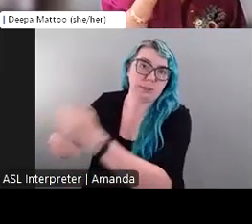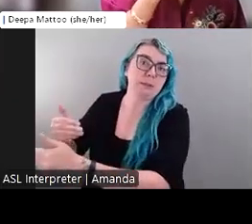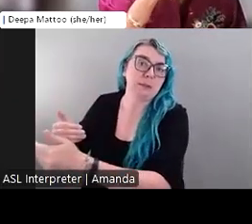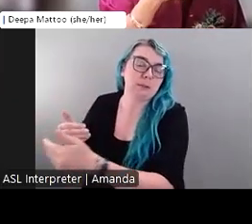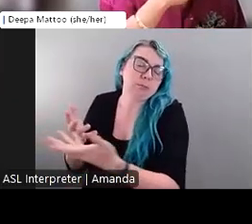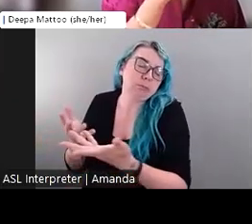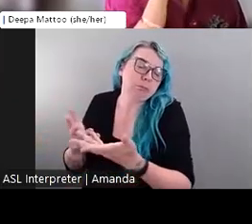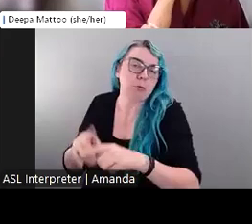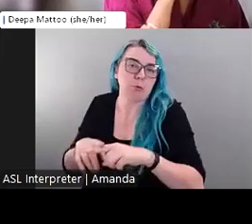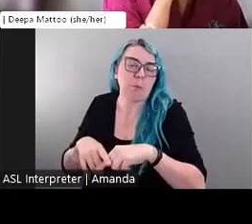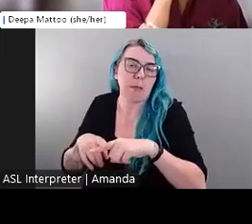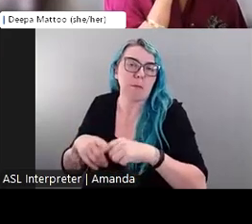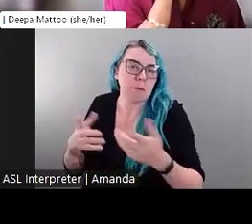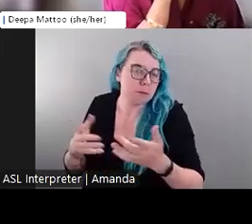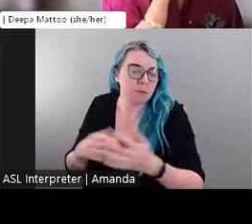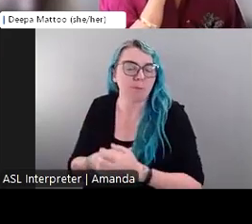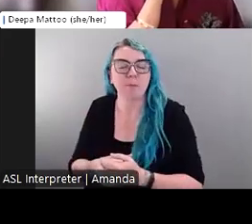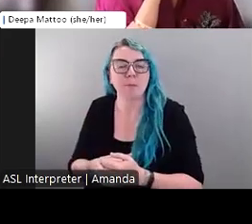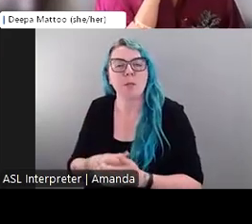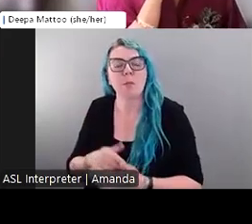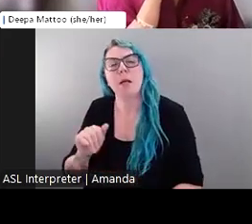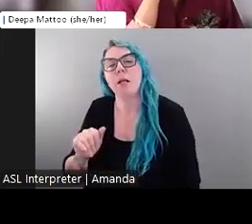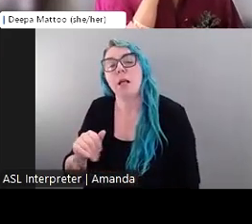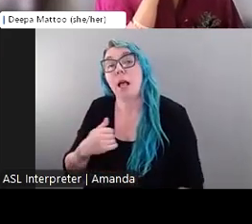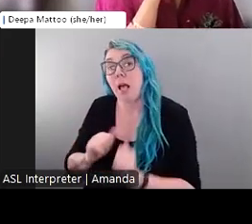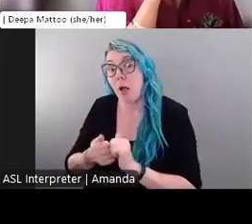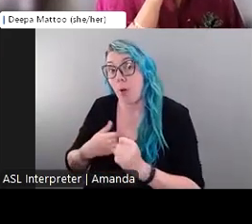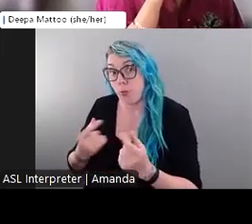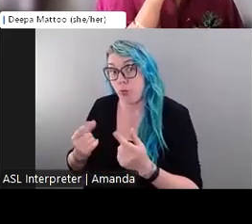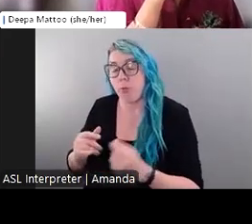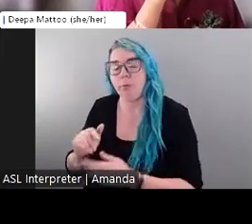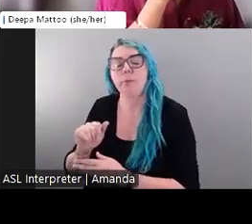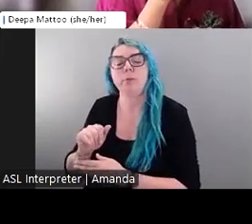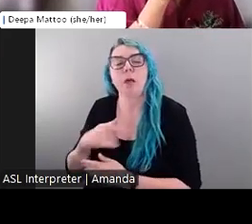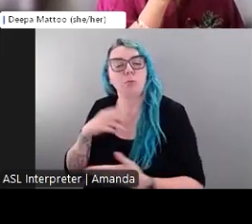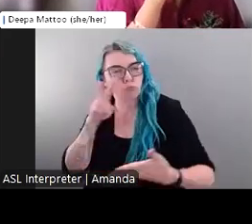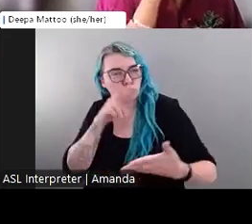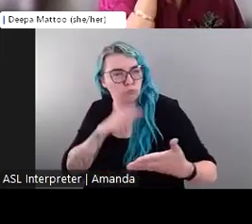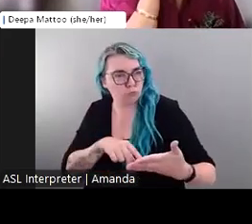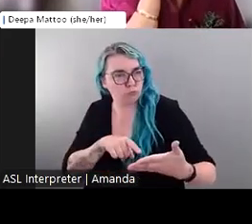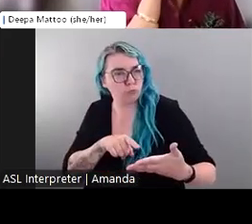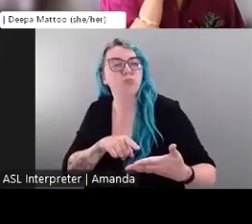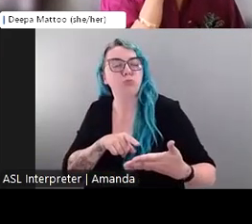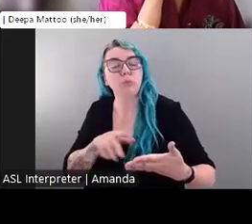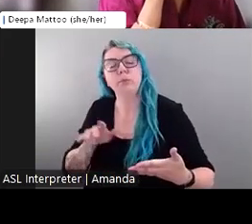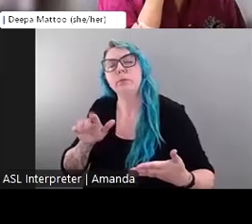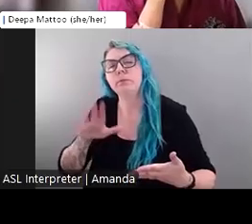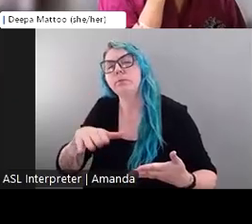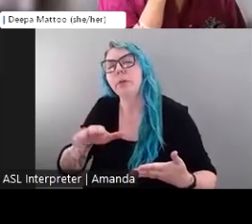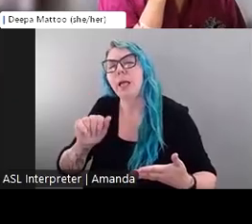So Alex, here are a few things that I'm thinking that you should um, keep in